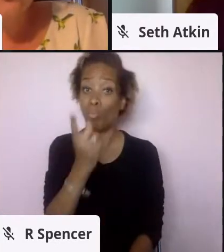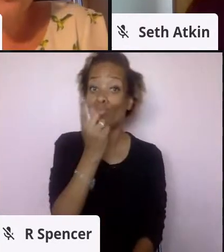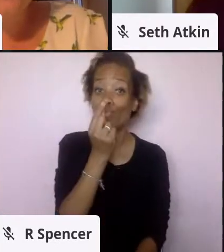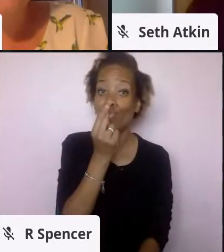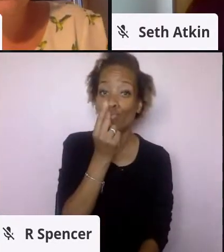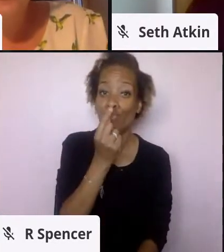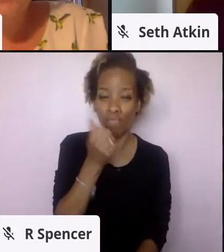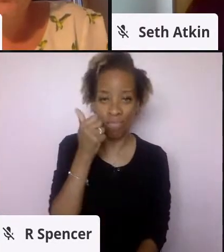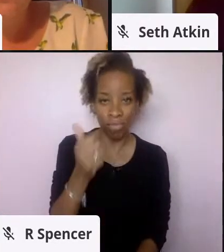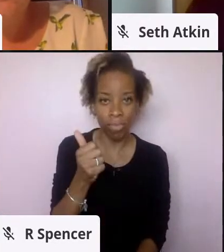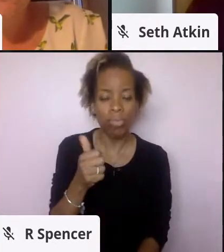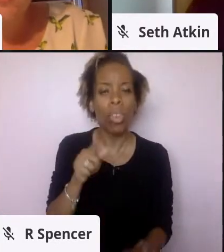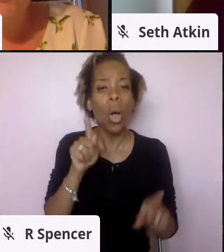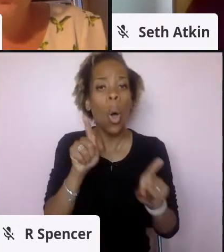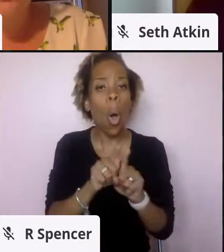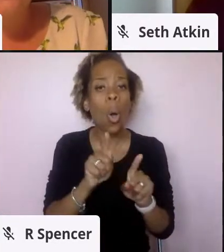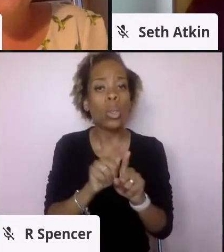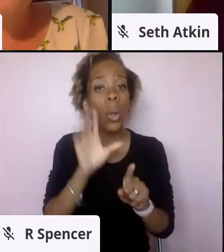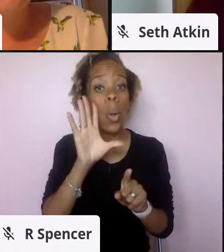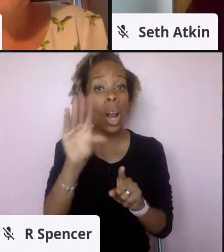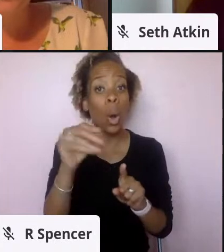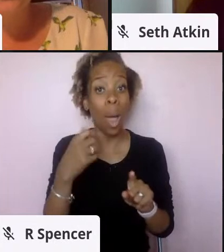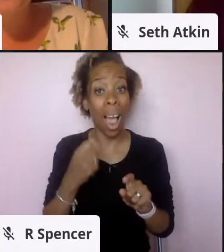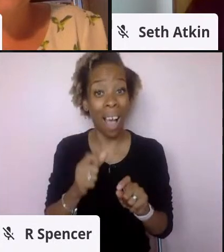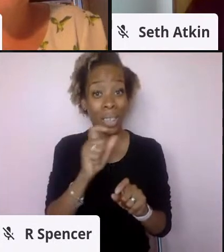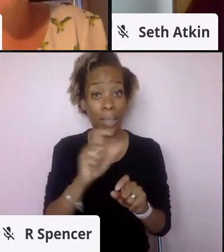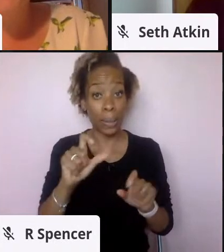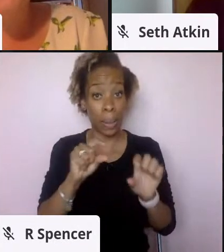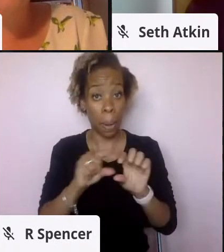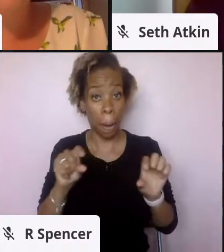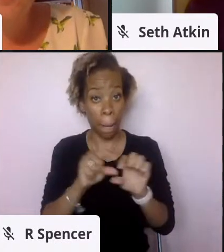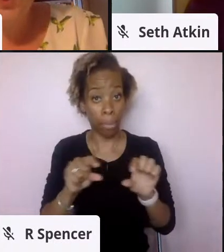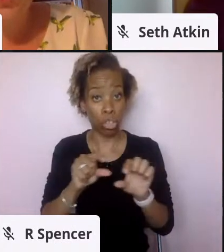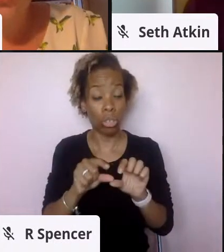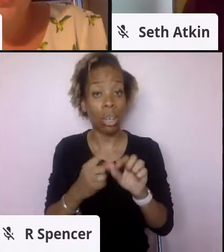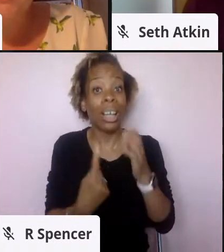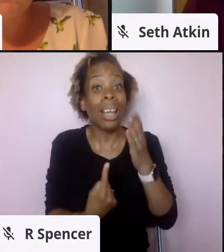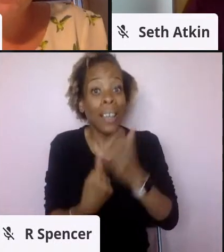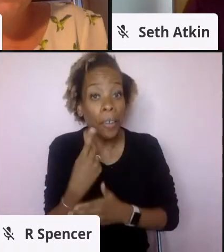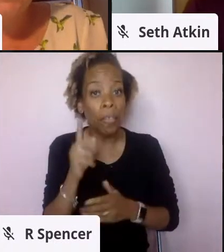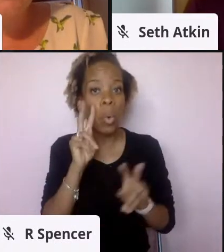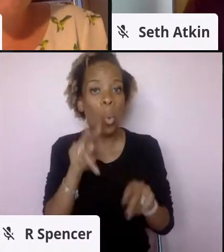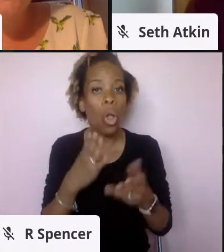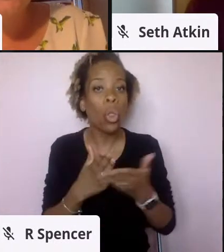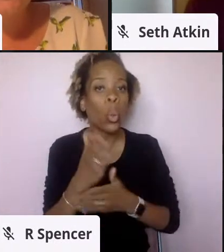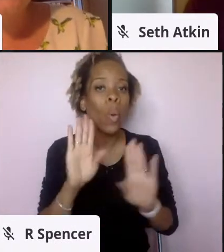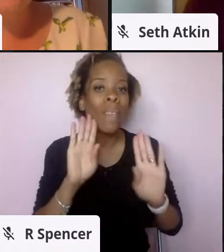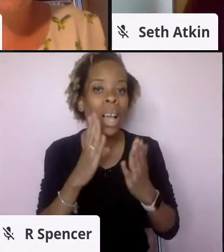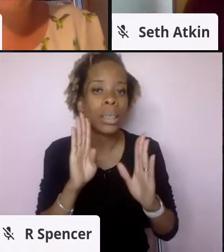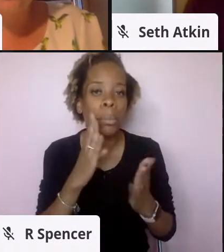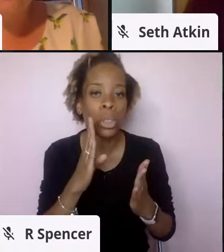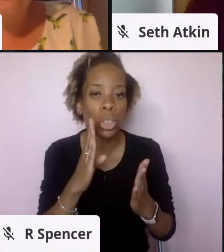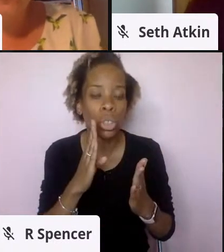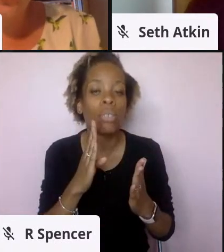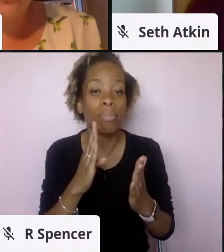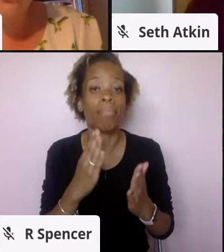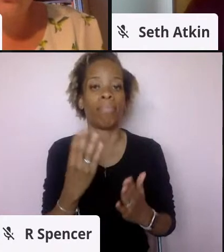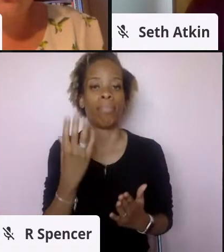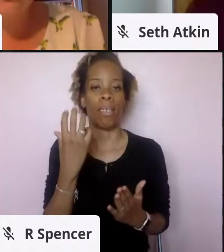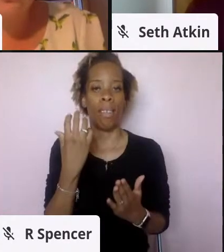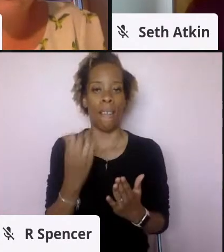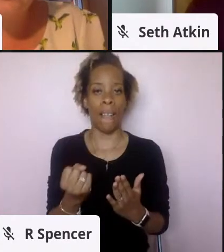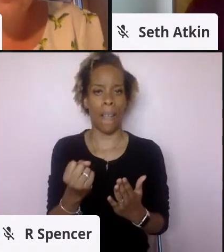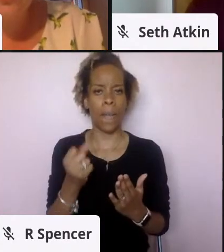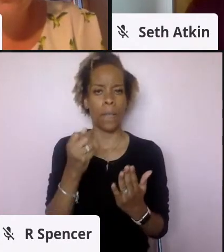also do have closed captions available if you're watching us via the Facebook stream. The instructions for how